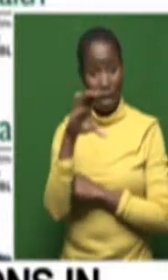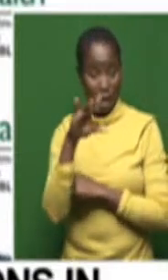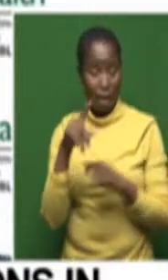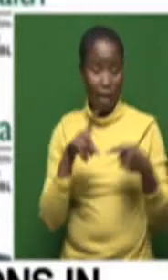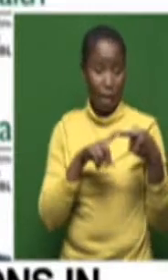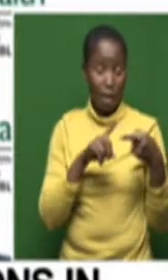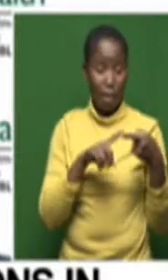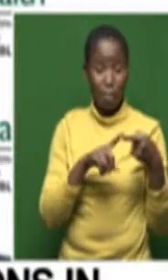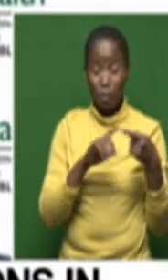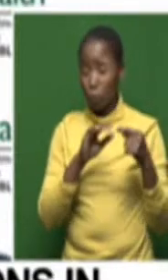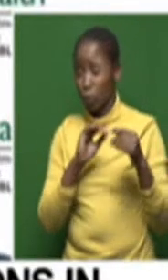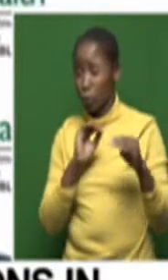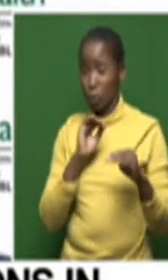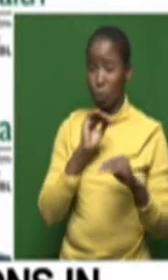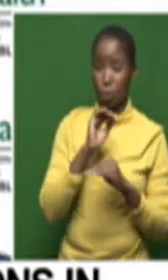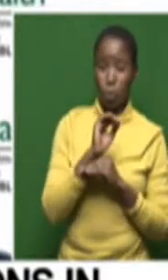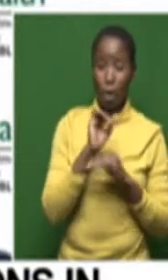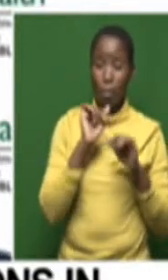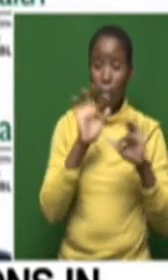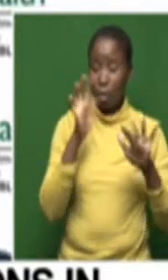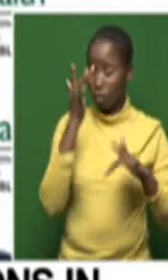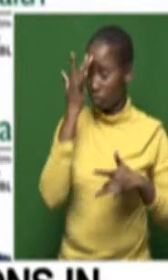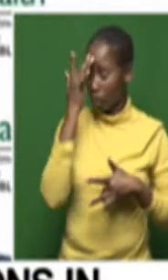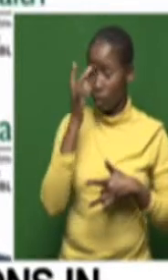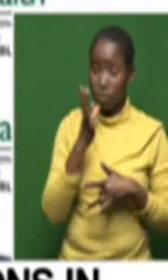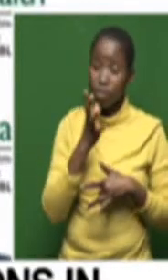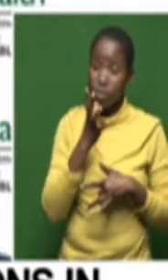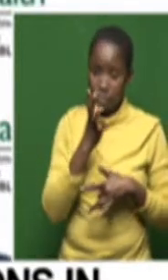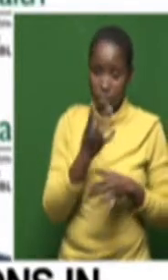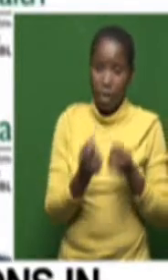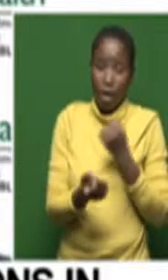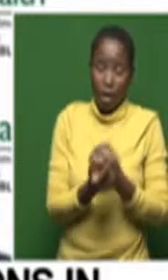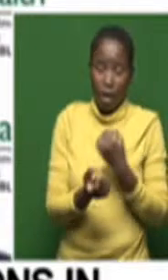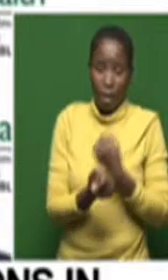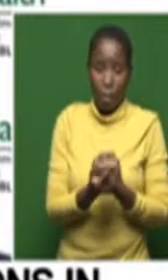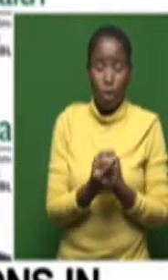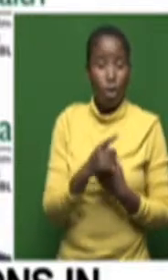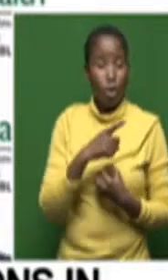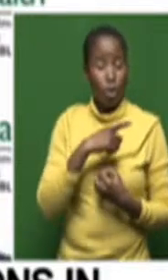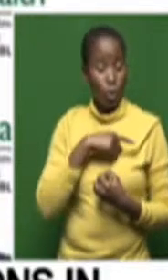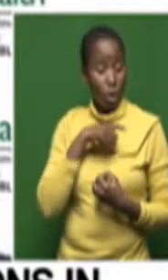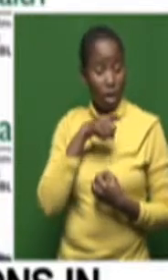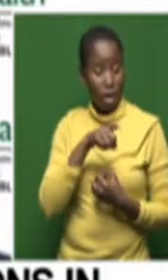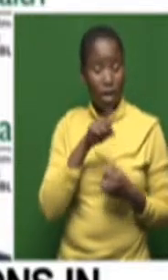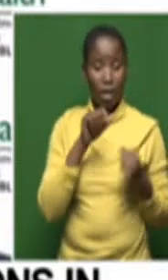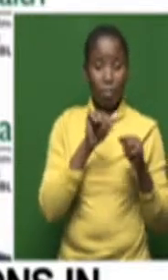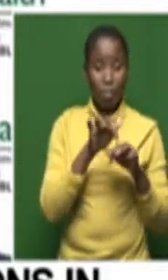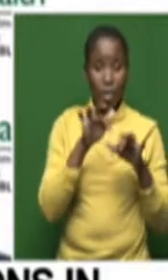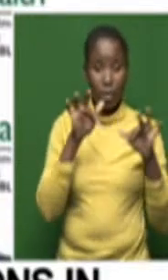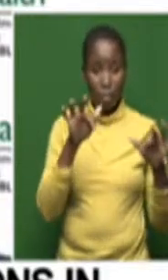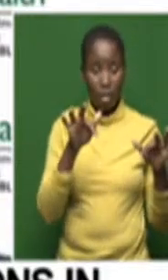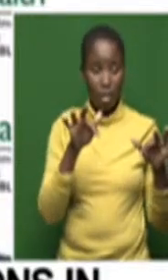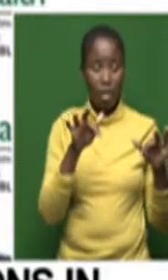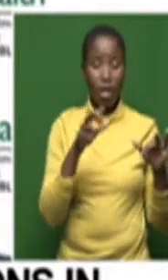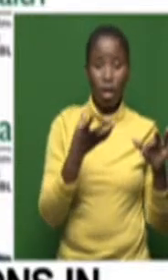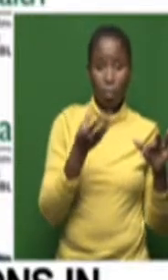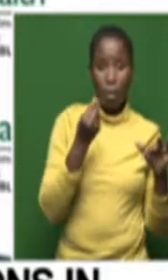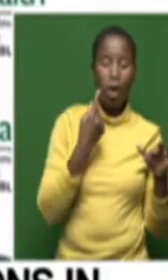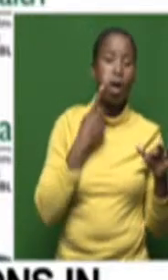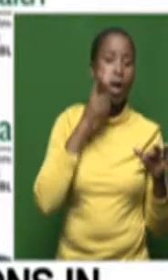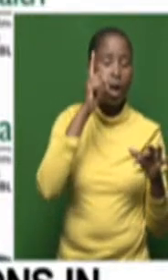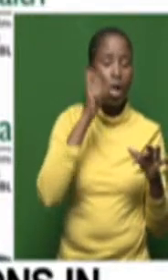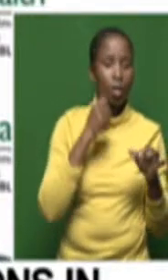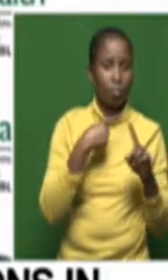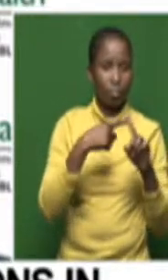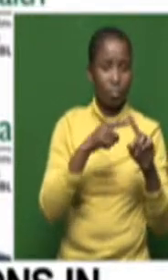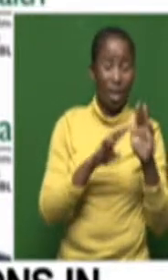remained high, the numbers relative to its population, and that's why its positivity rate remained very high